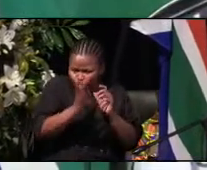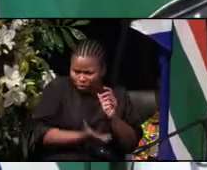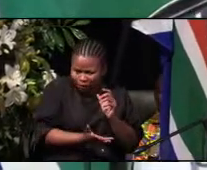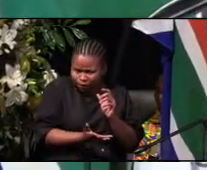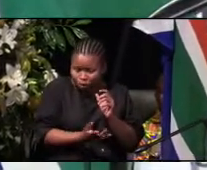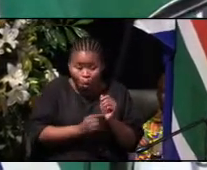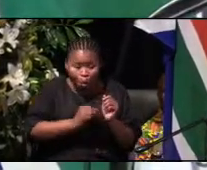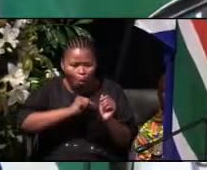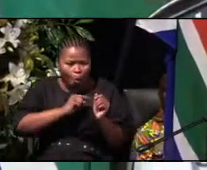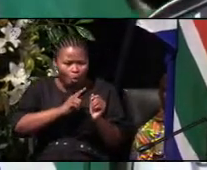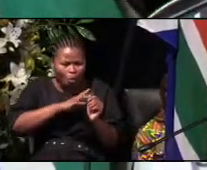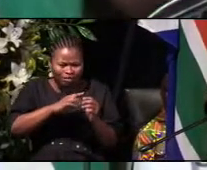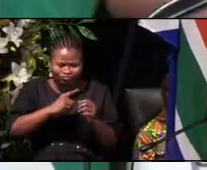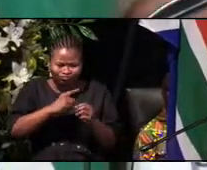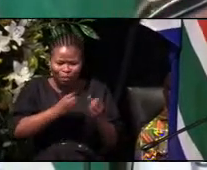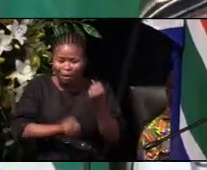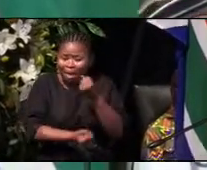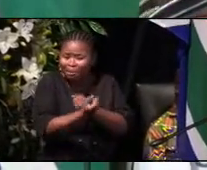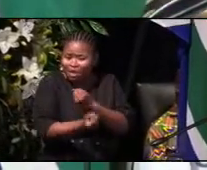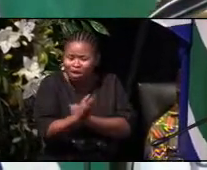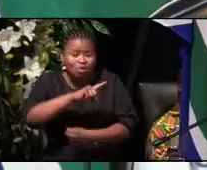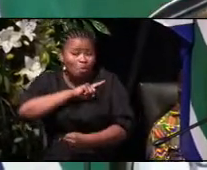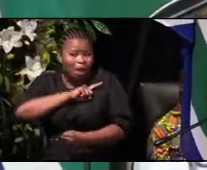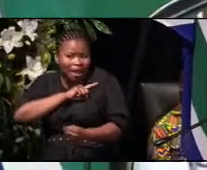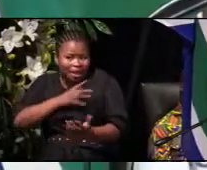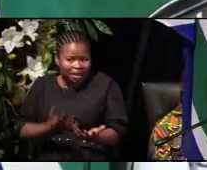why are they recurring